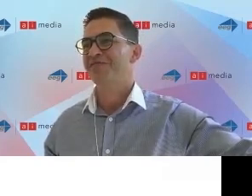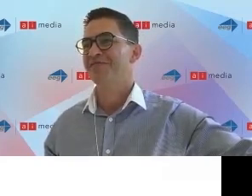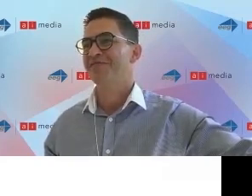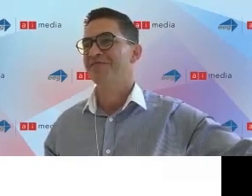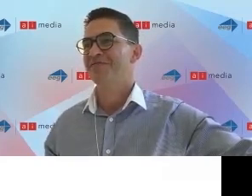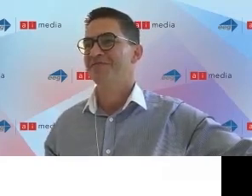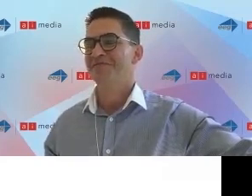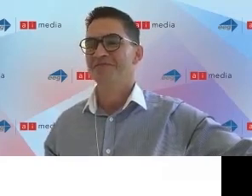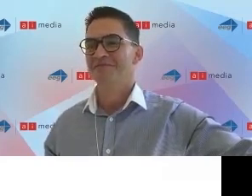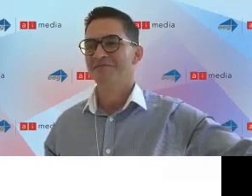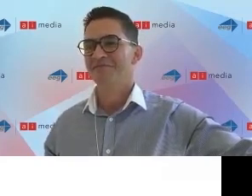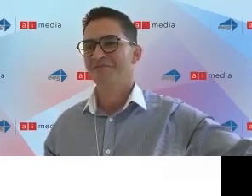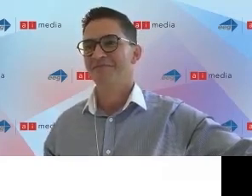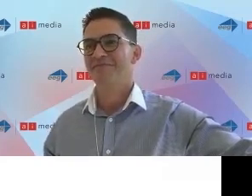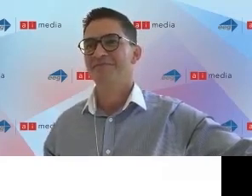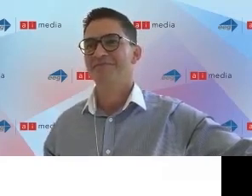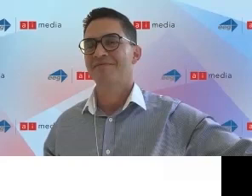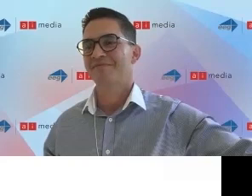John.